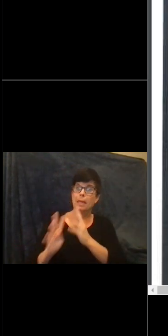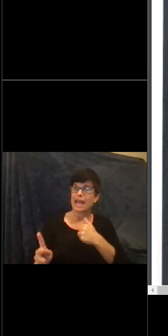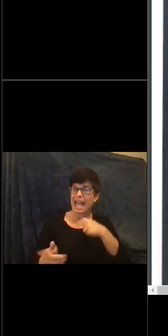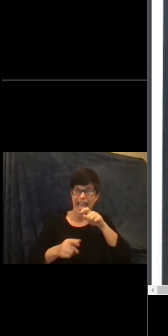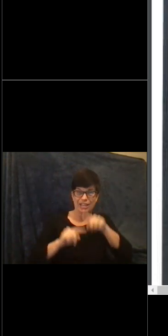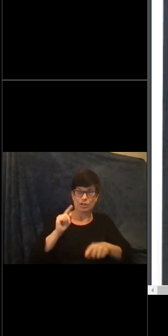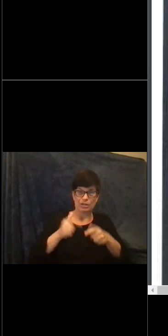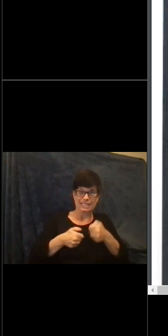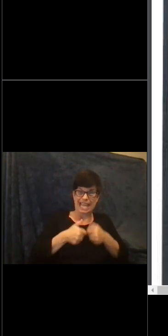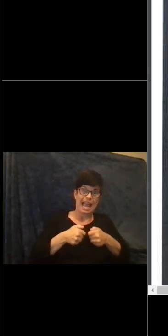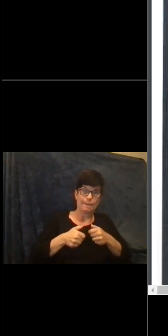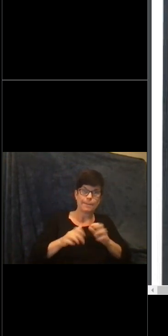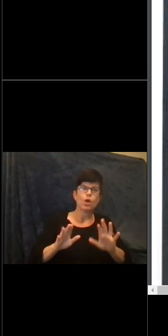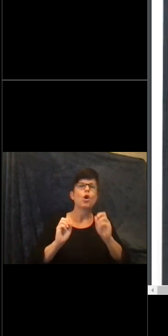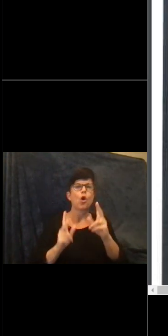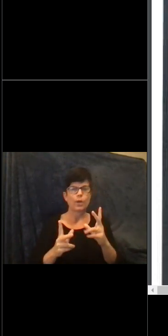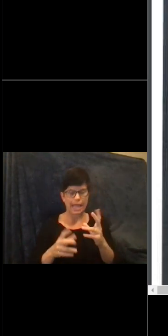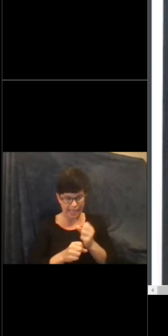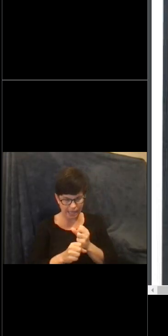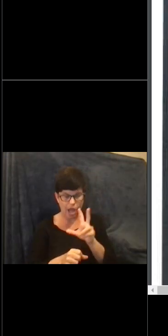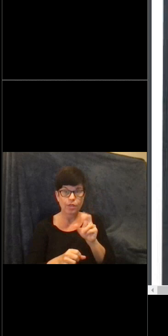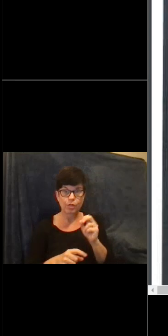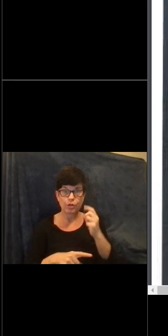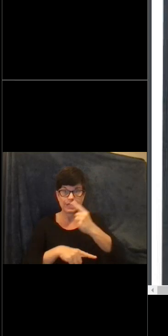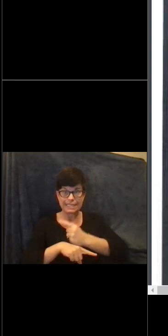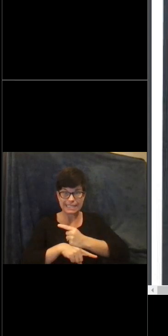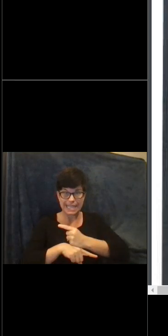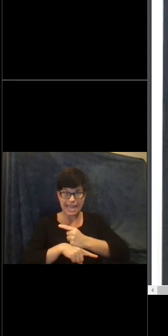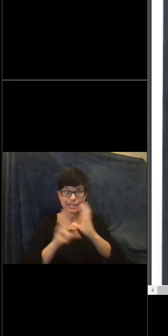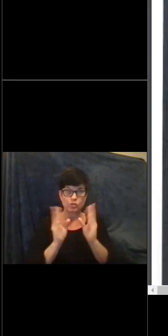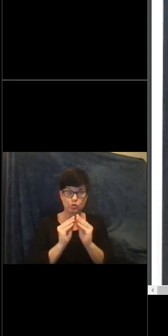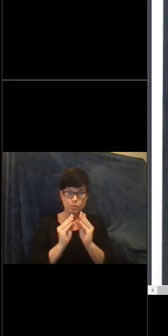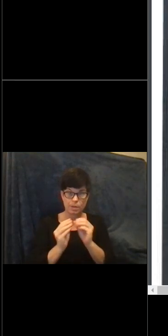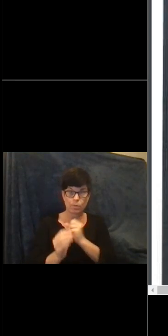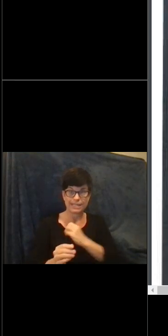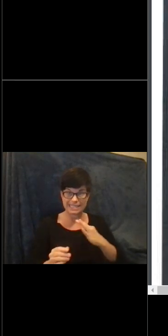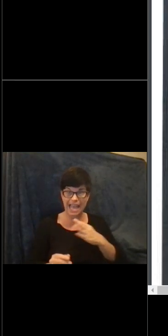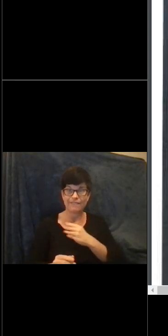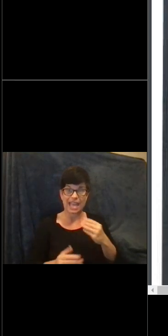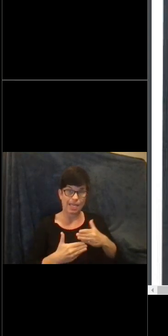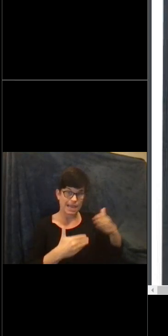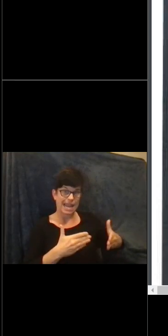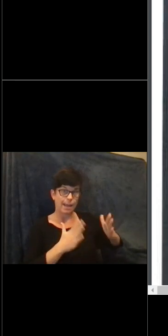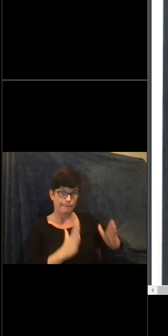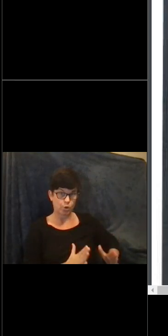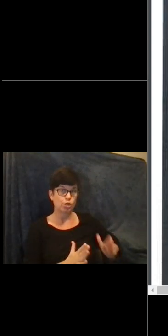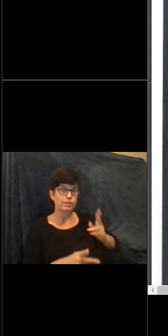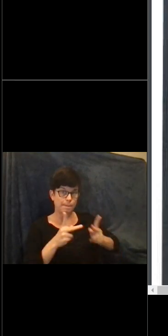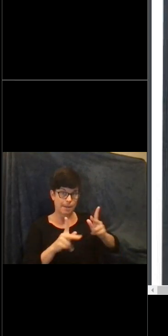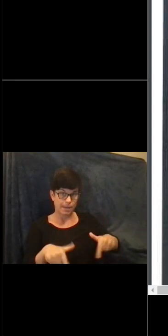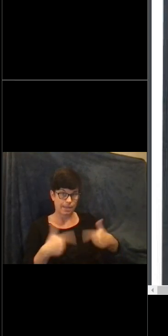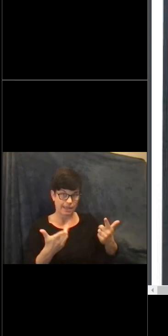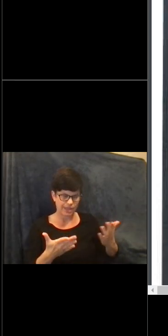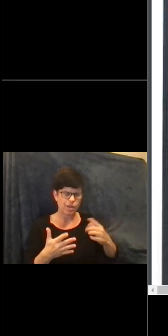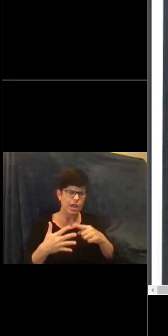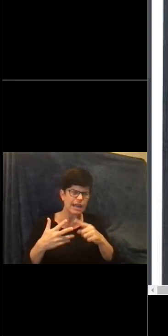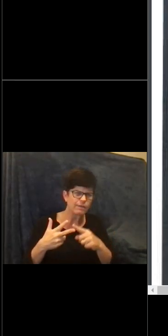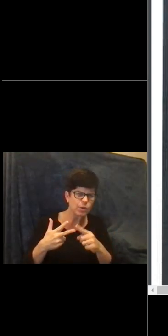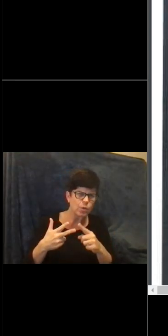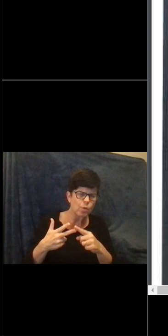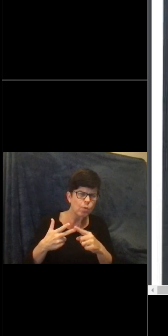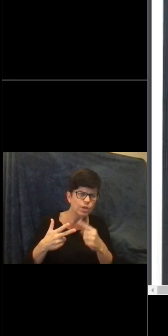So I got the 30 days to meet with staff and also the neighbors. And after that, what was the one right after that?